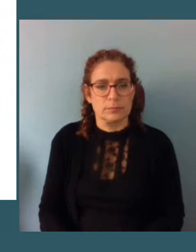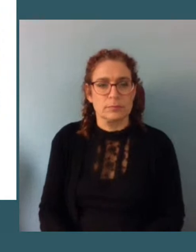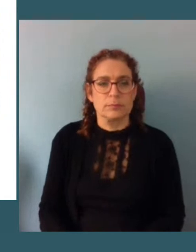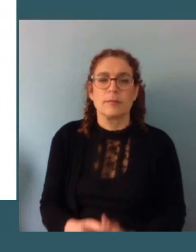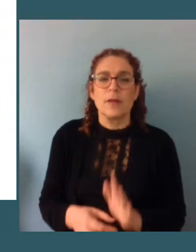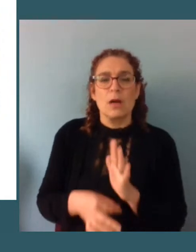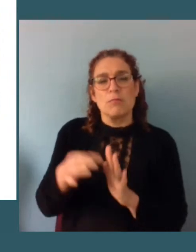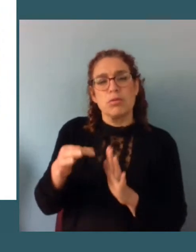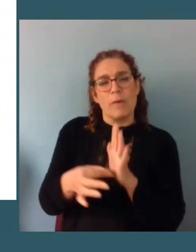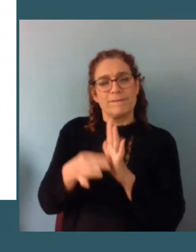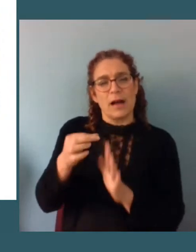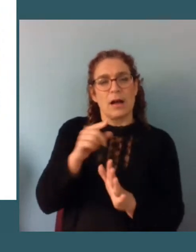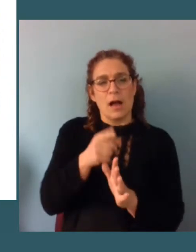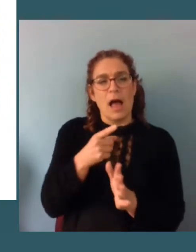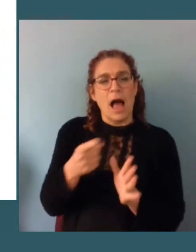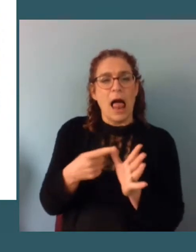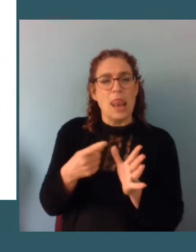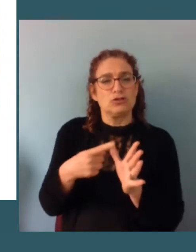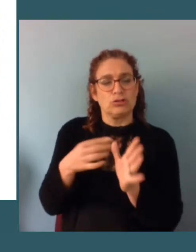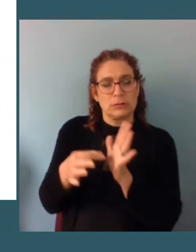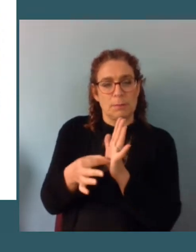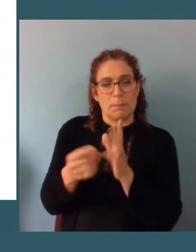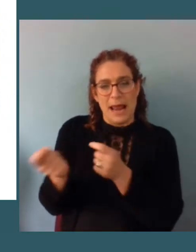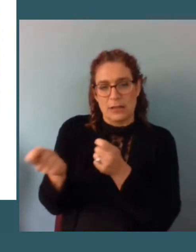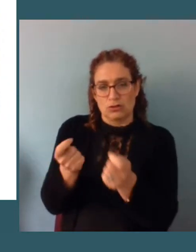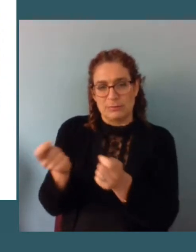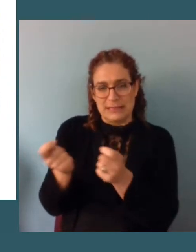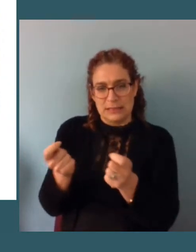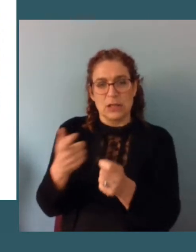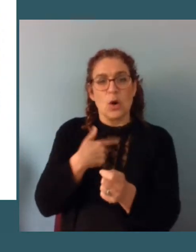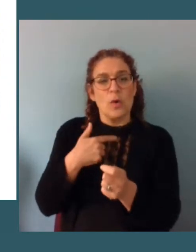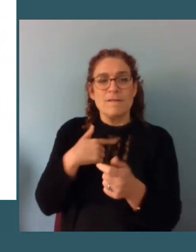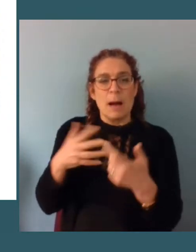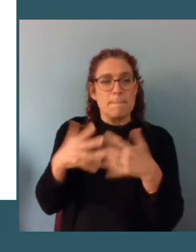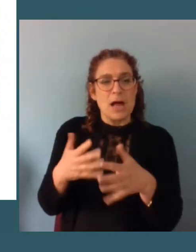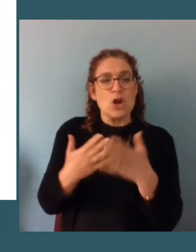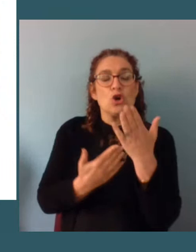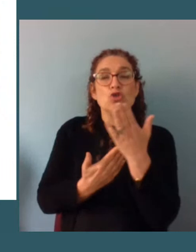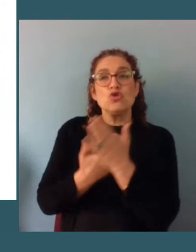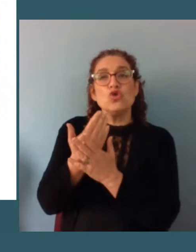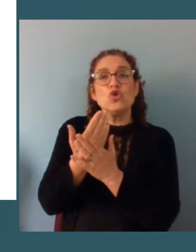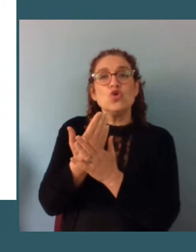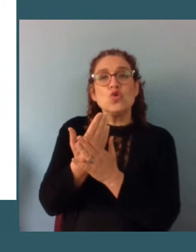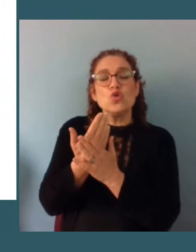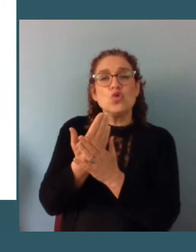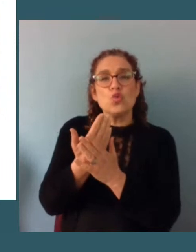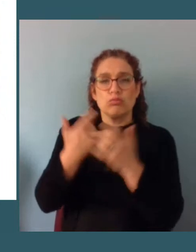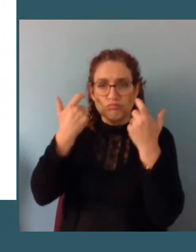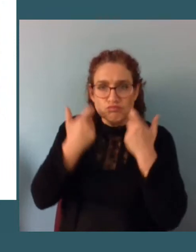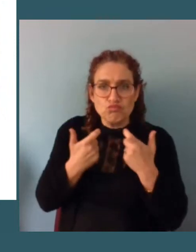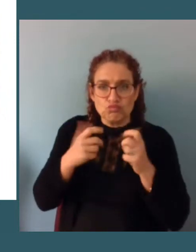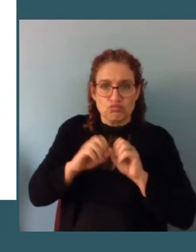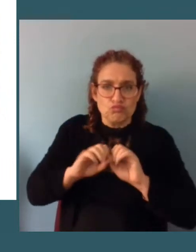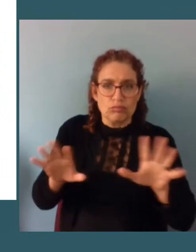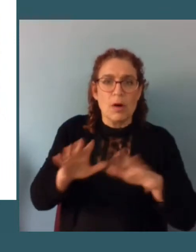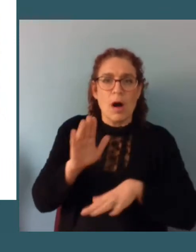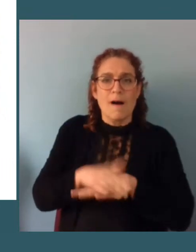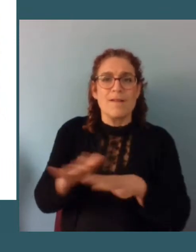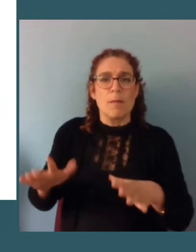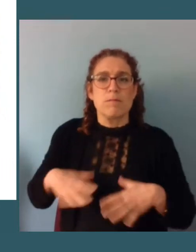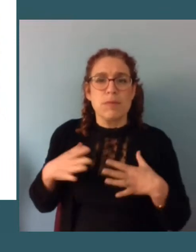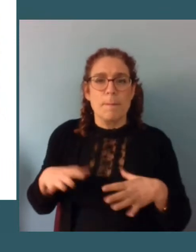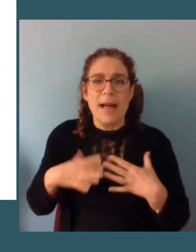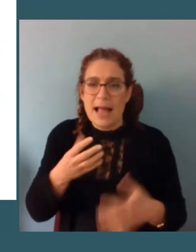And we've just had a new legislation that's just come into effect about the prepared foods for direct